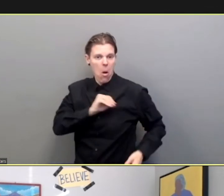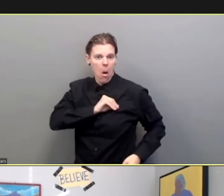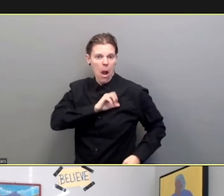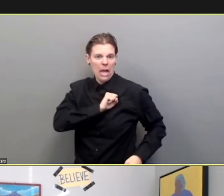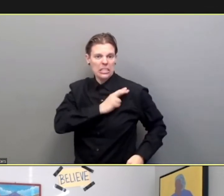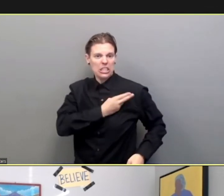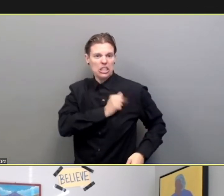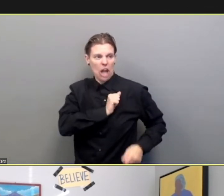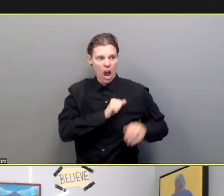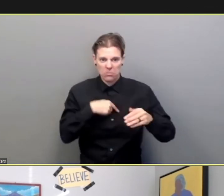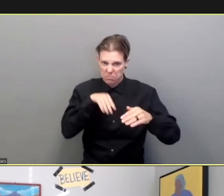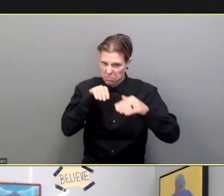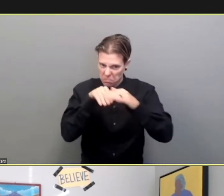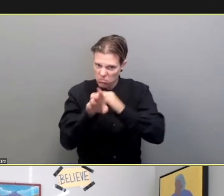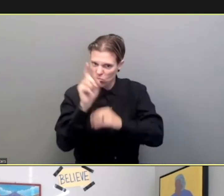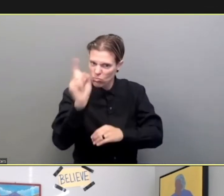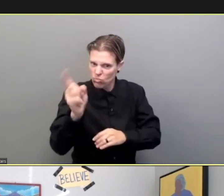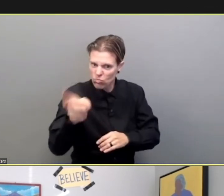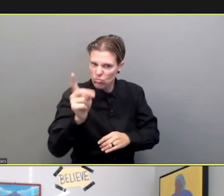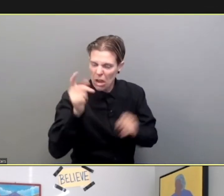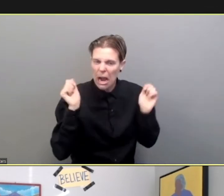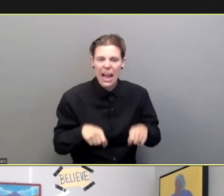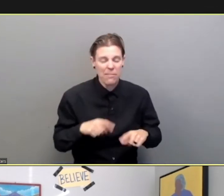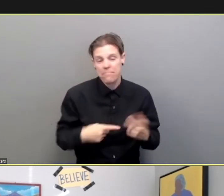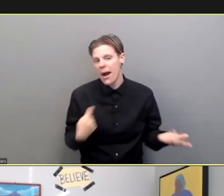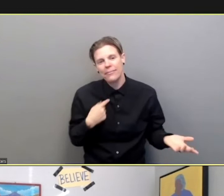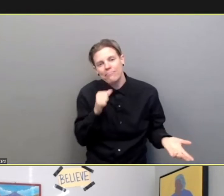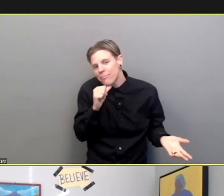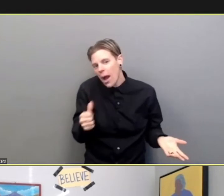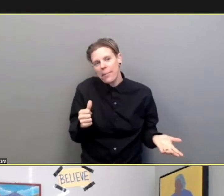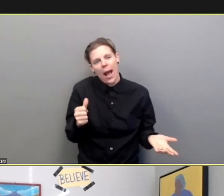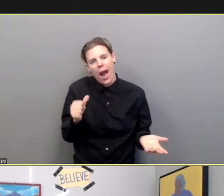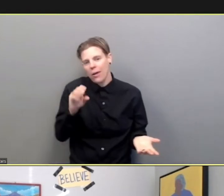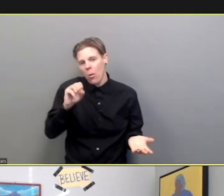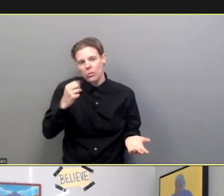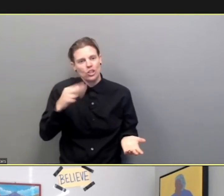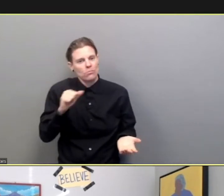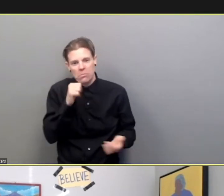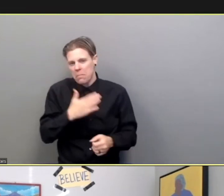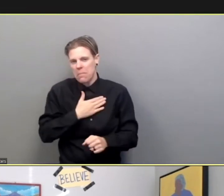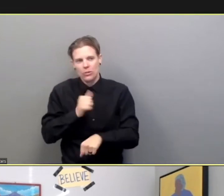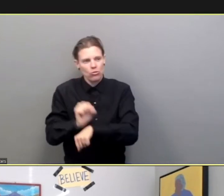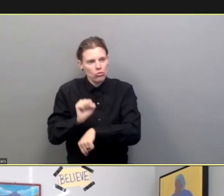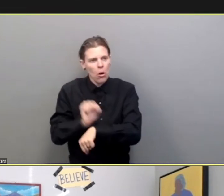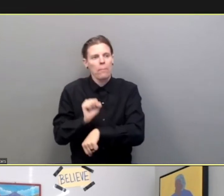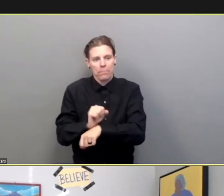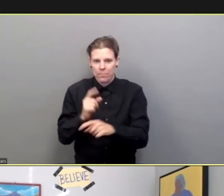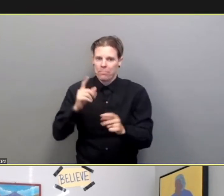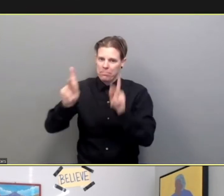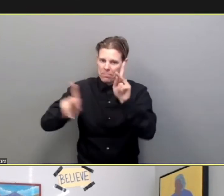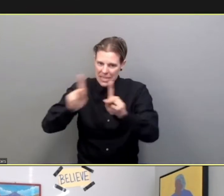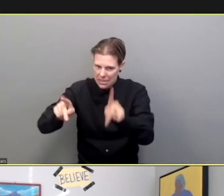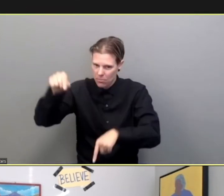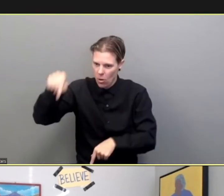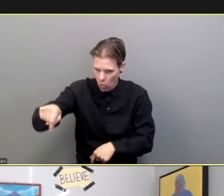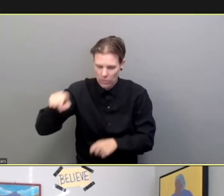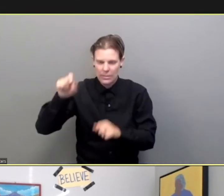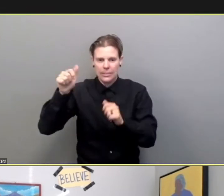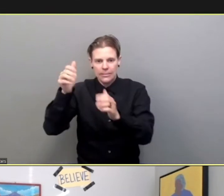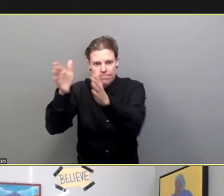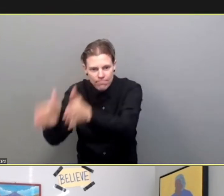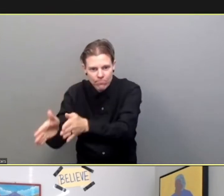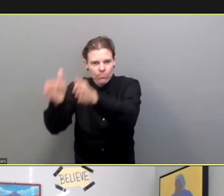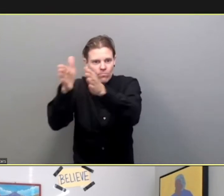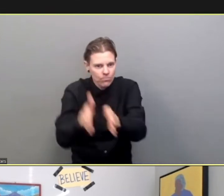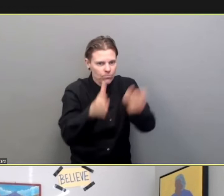think it's a balance between individual responsibility, community responsibility, and state responsibility. We